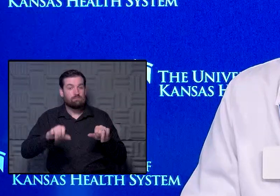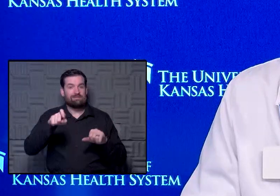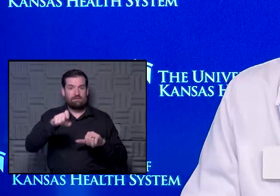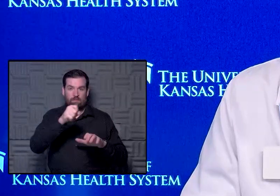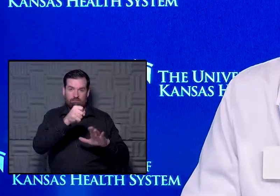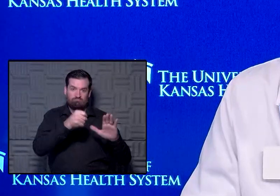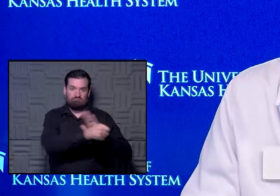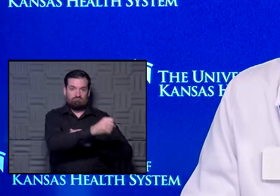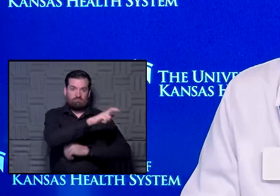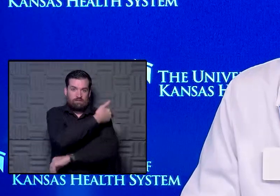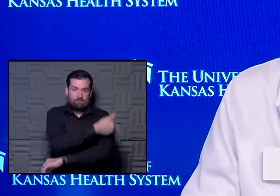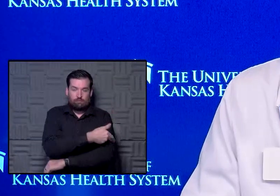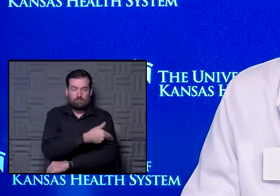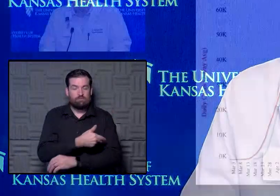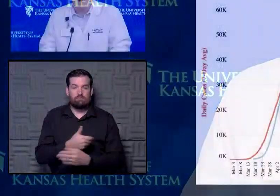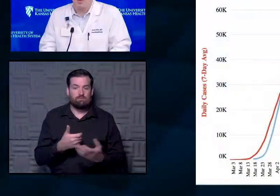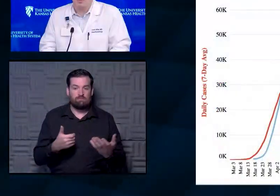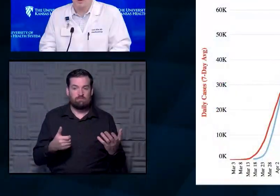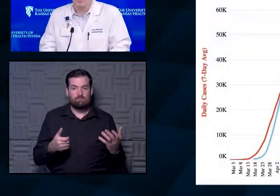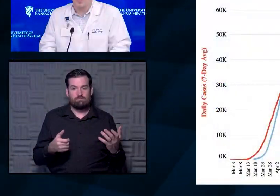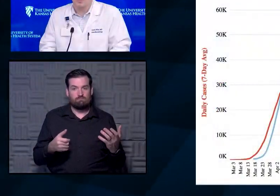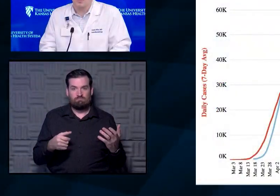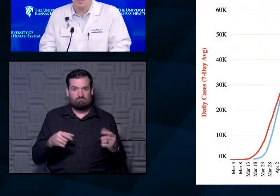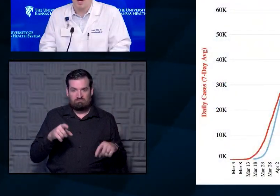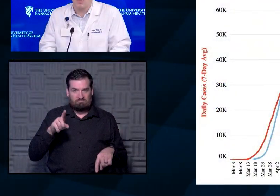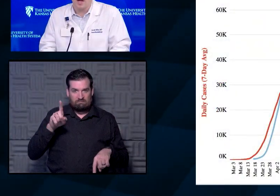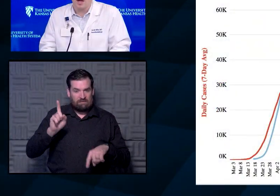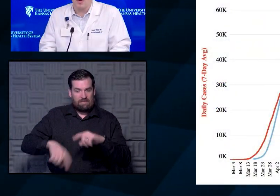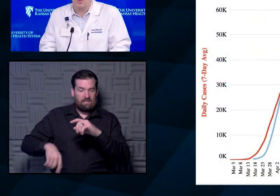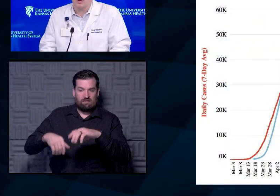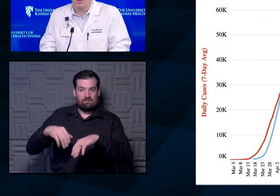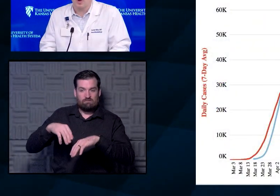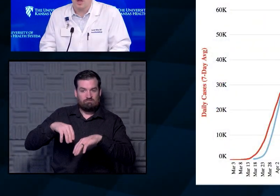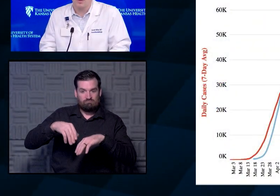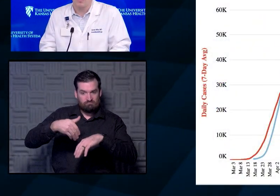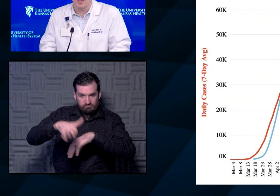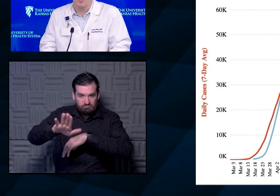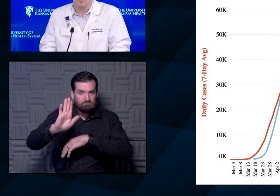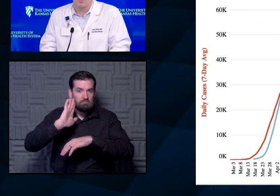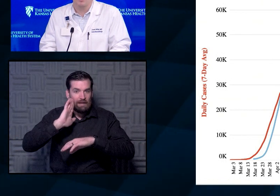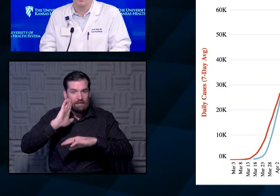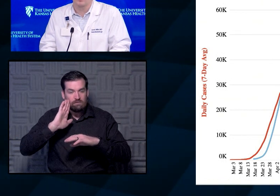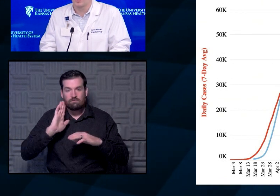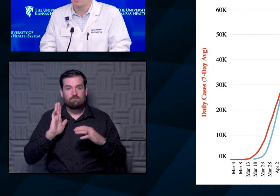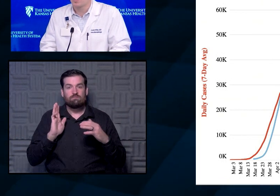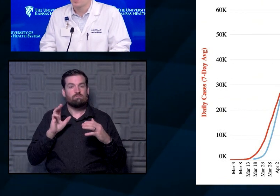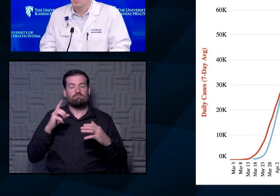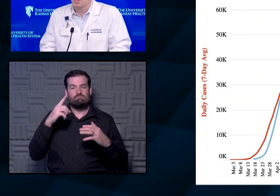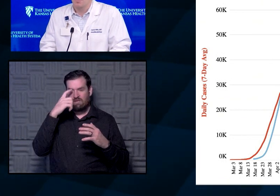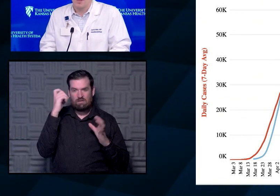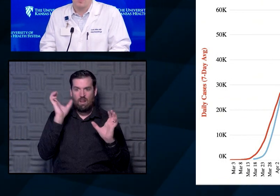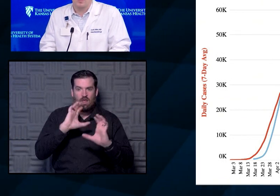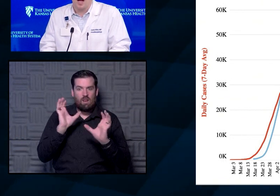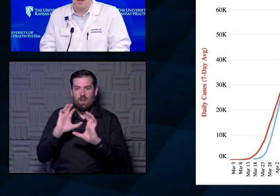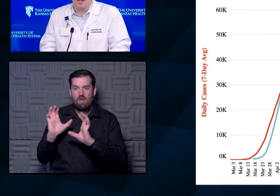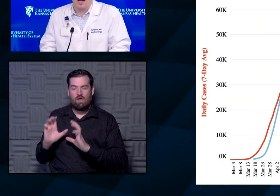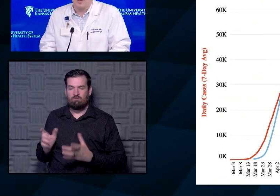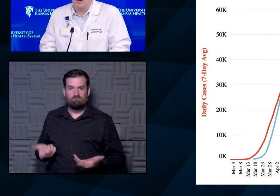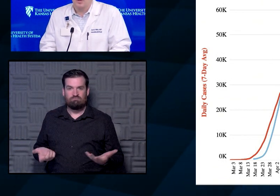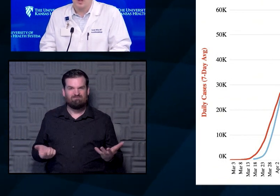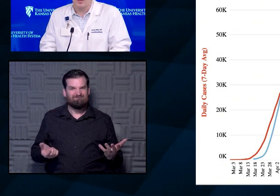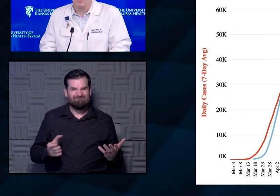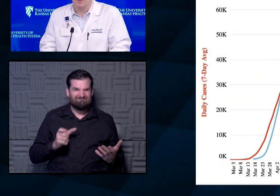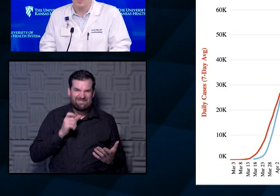admitted and not actually able to be sent to a bed right now as we're trying to find the right place for them. That's not